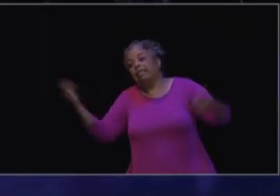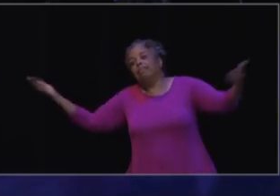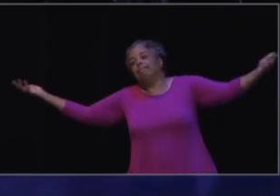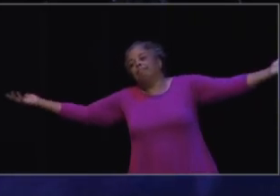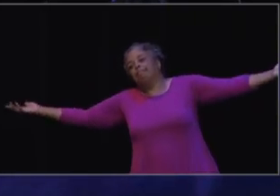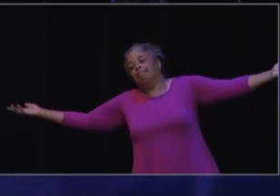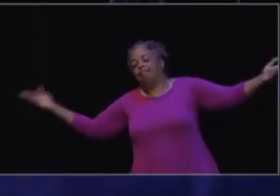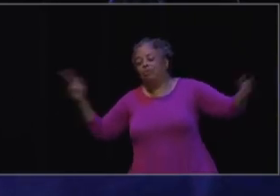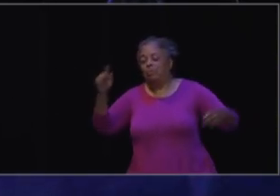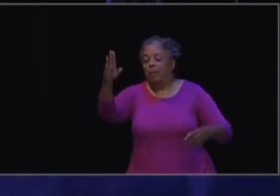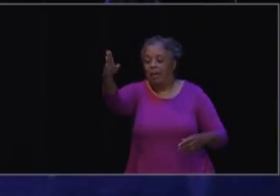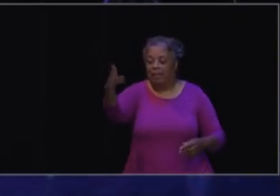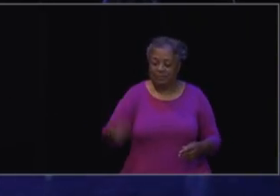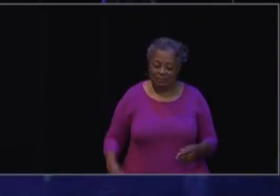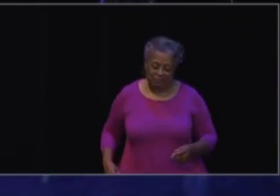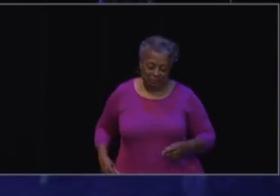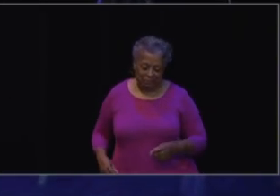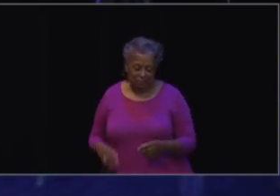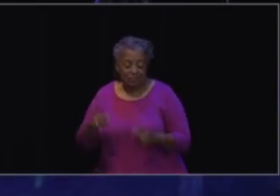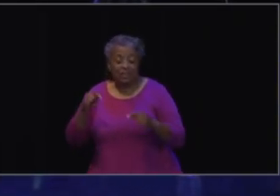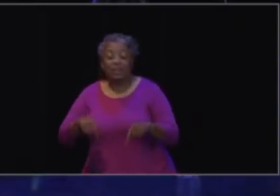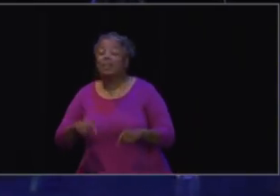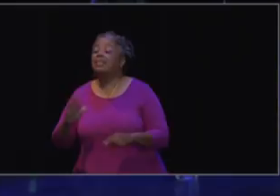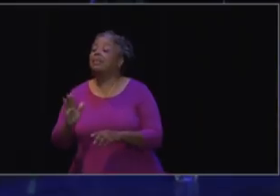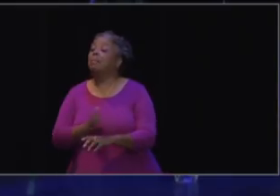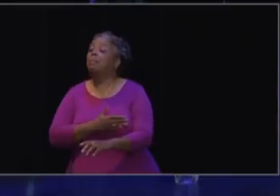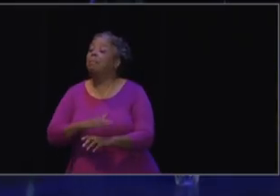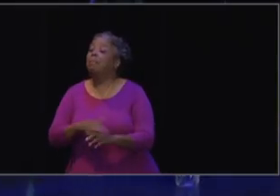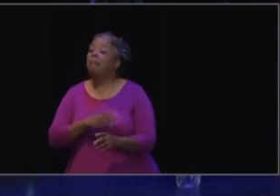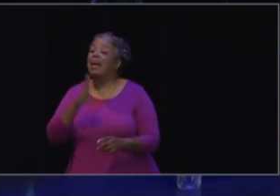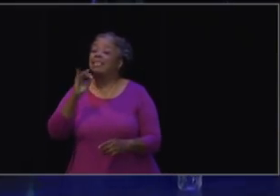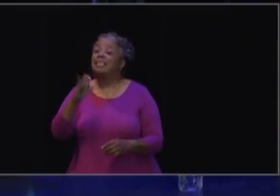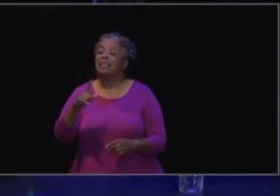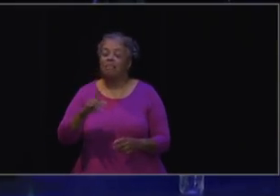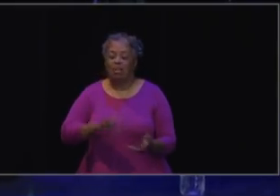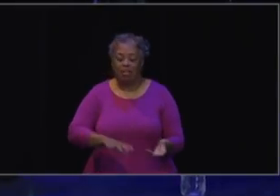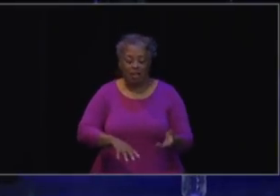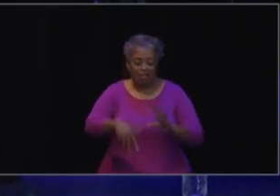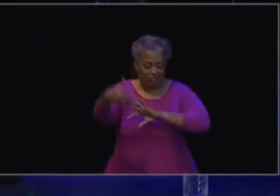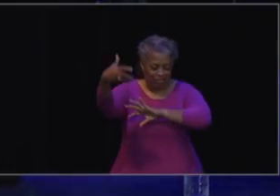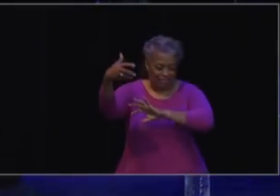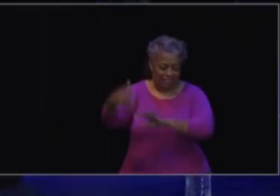you. This is my civil unrest.